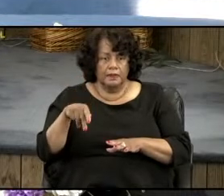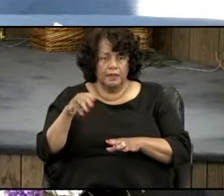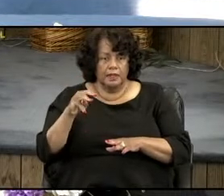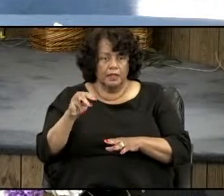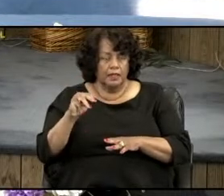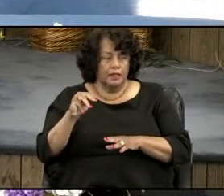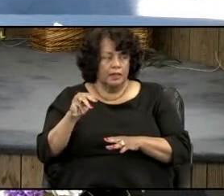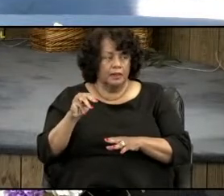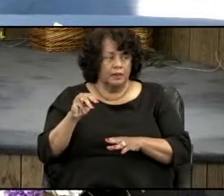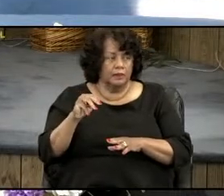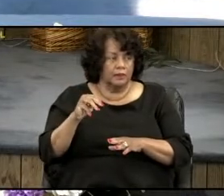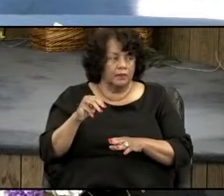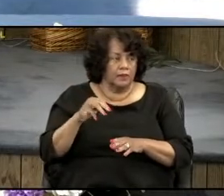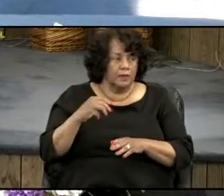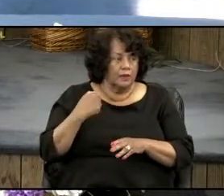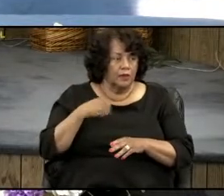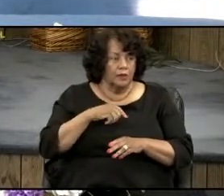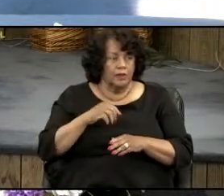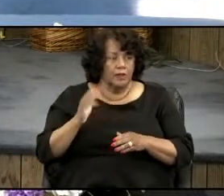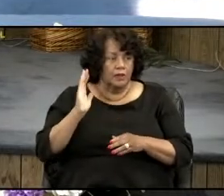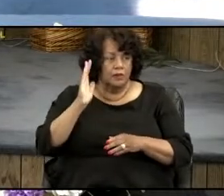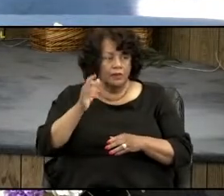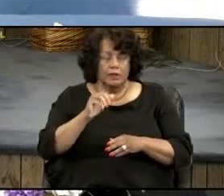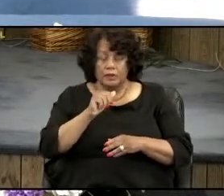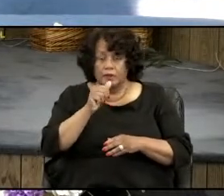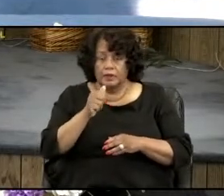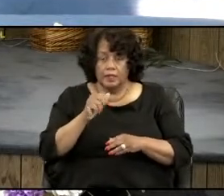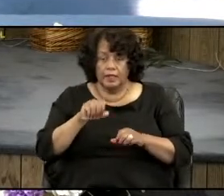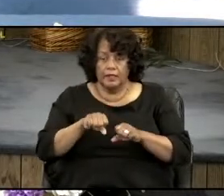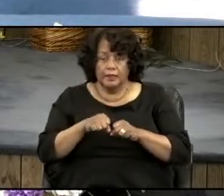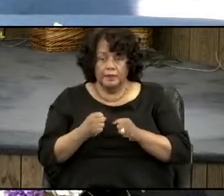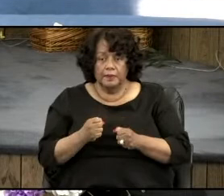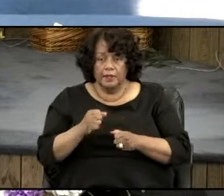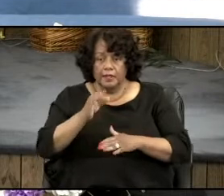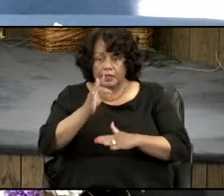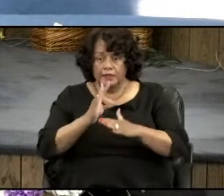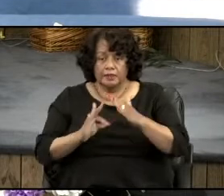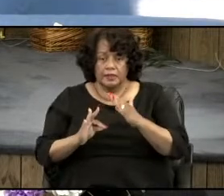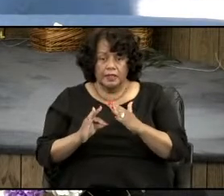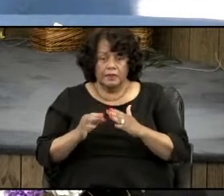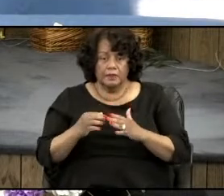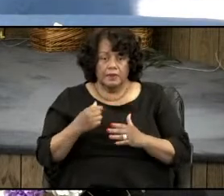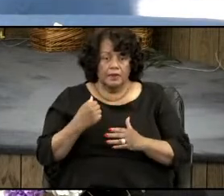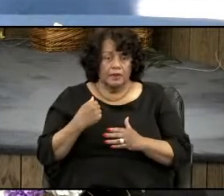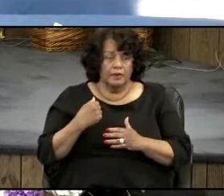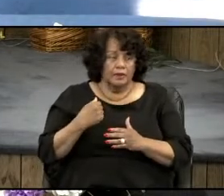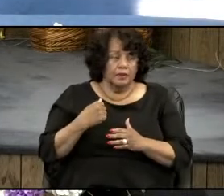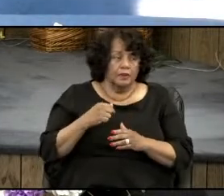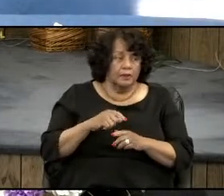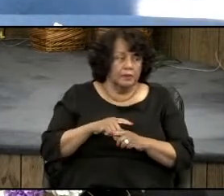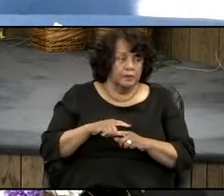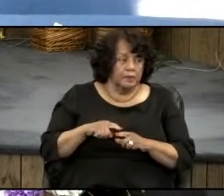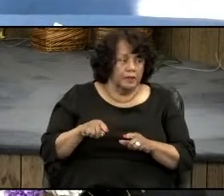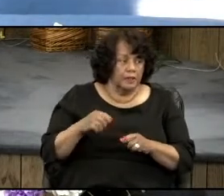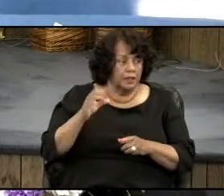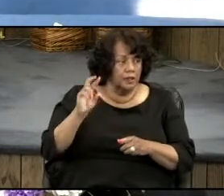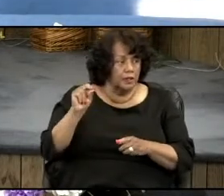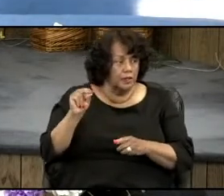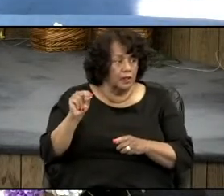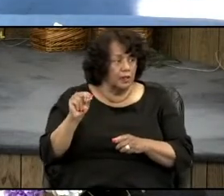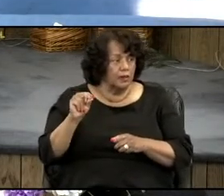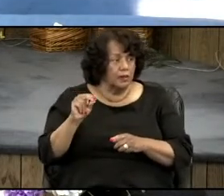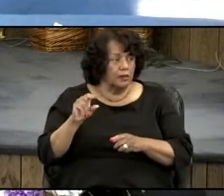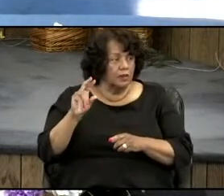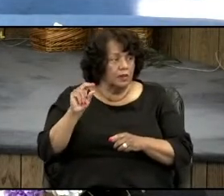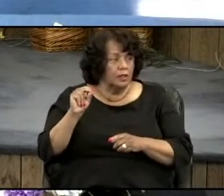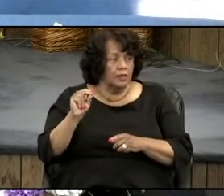because I know we're super sensitive about that. That pastor going to have us breaking the Sabbath. No, we're not. We're not